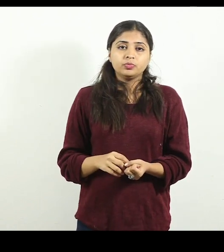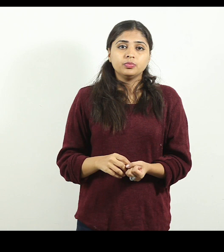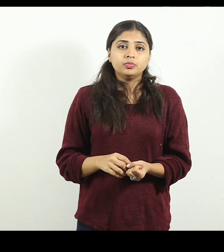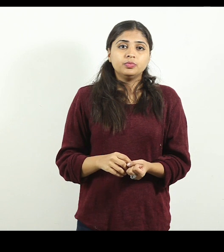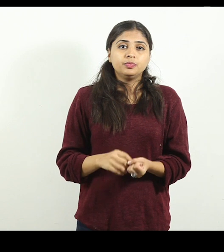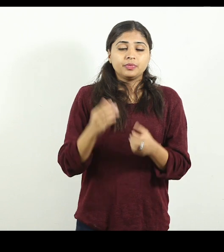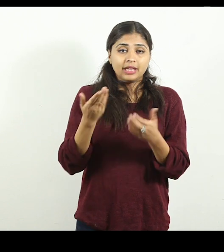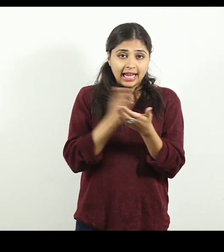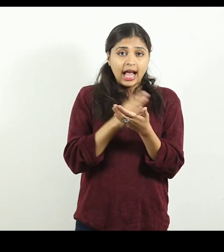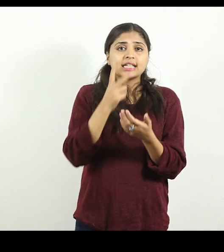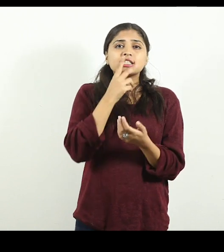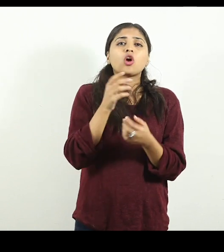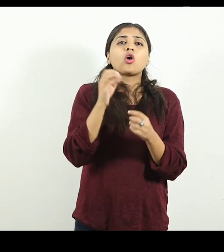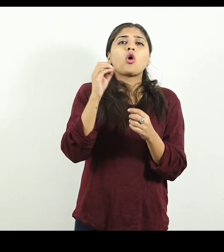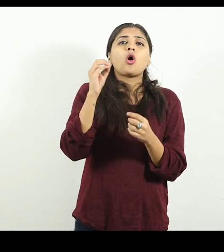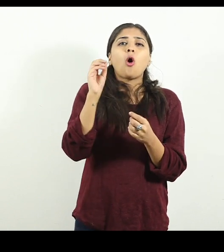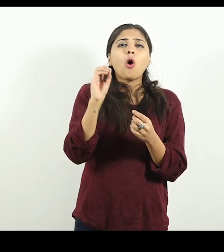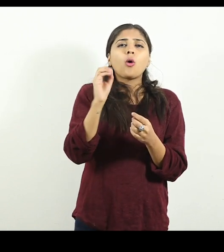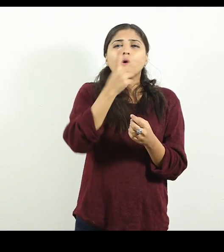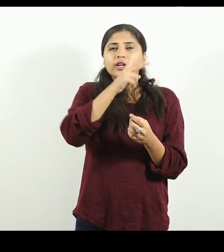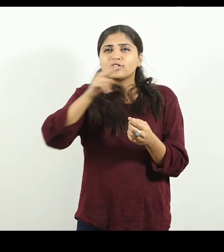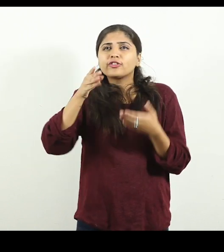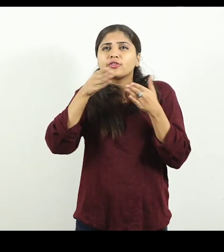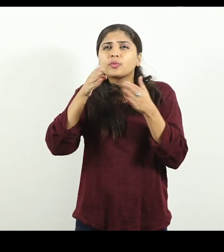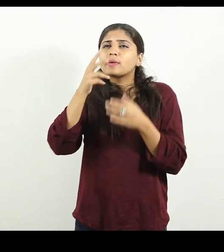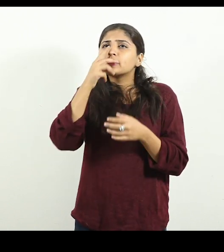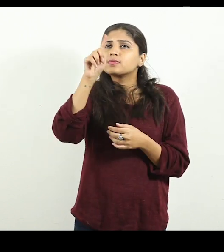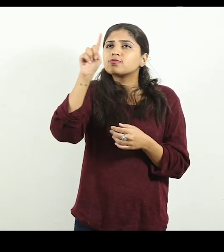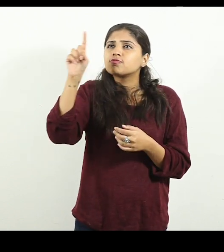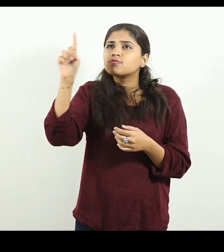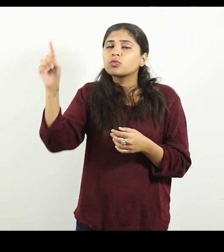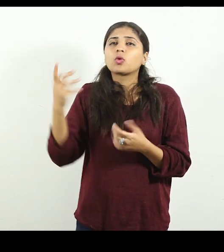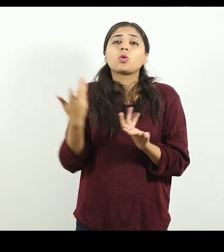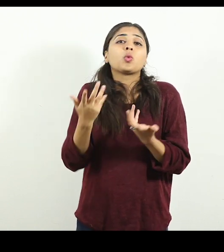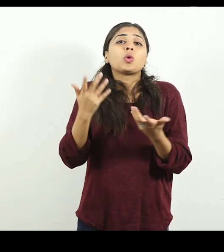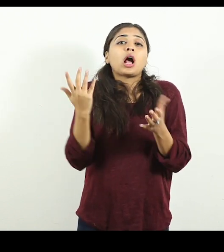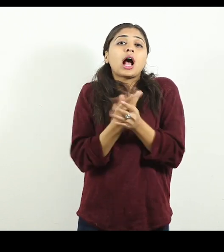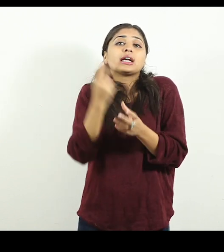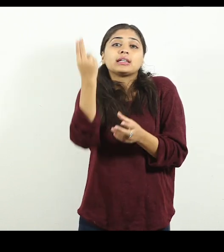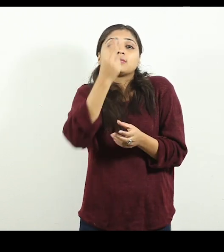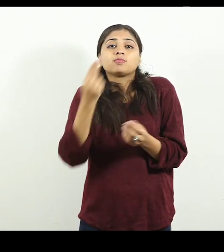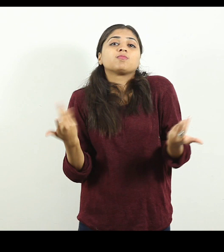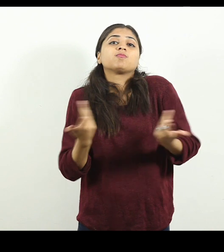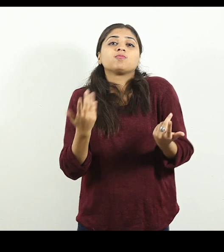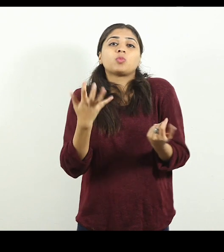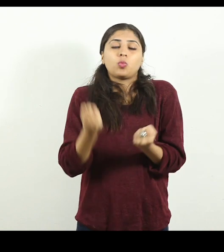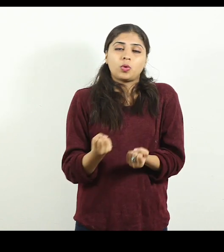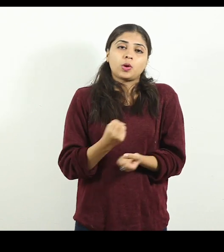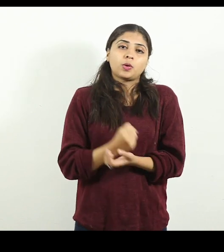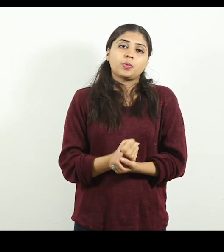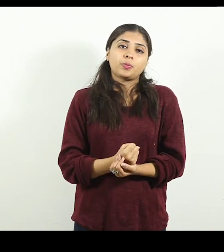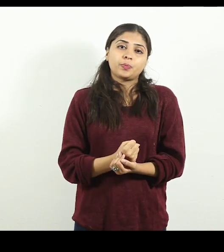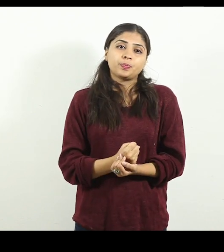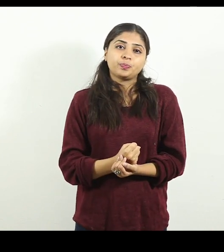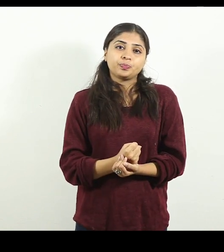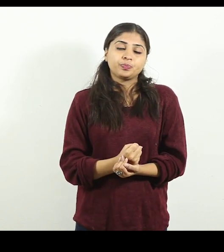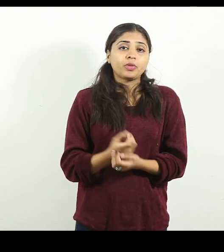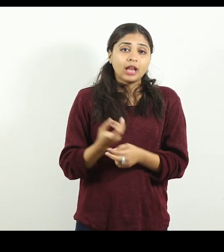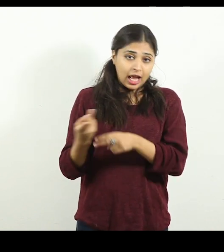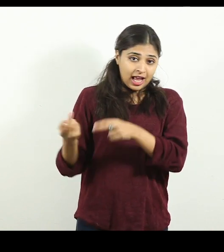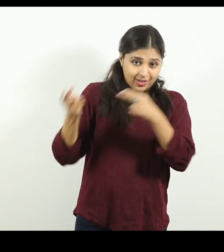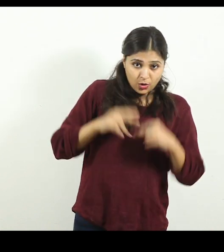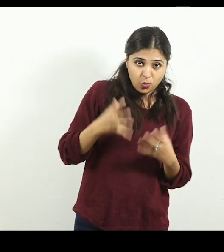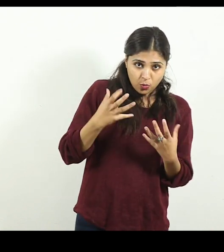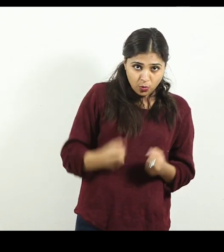scroll through the options and then click the page number format that you want. To return to the body of your document, click